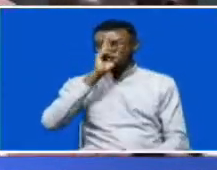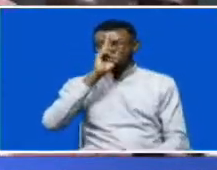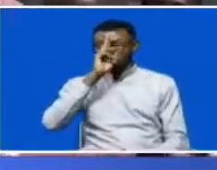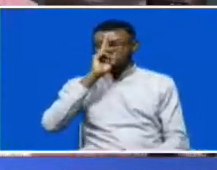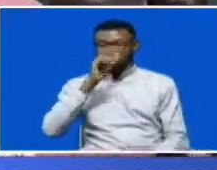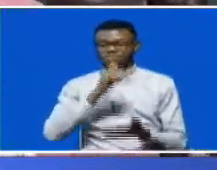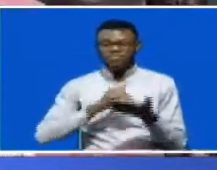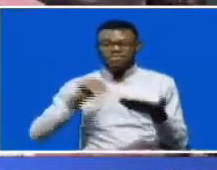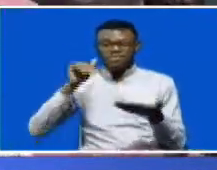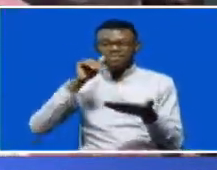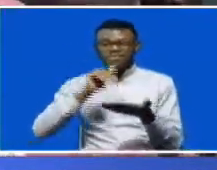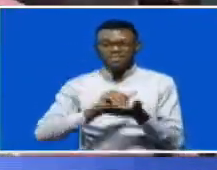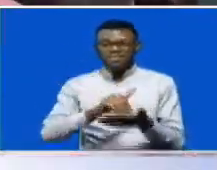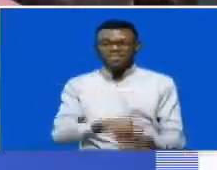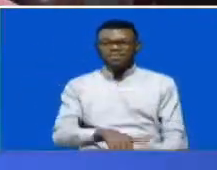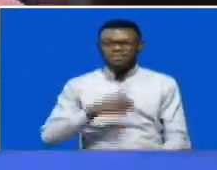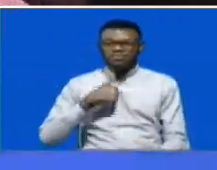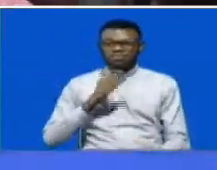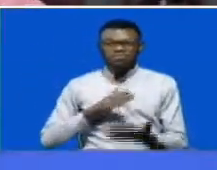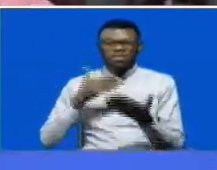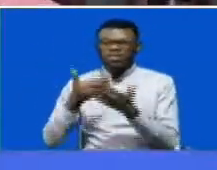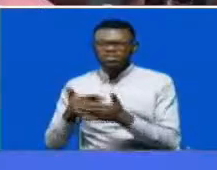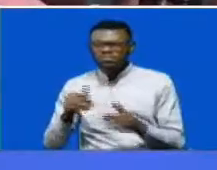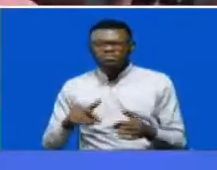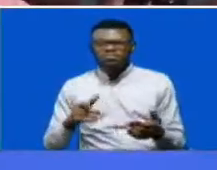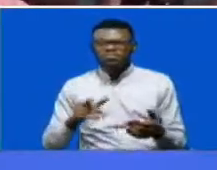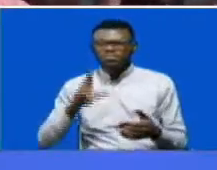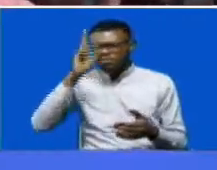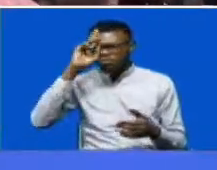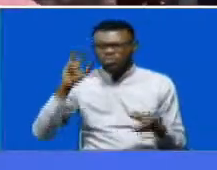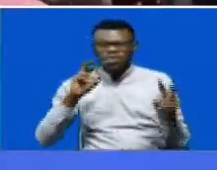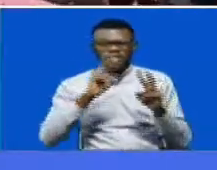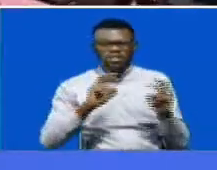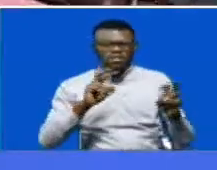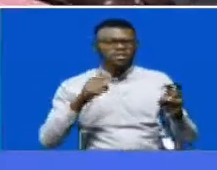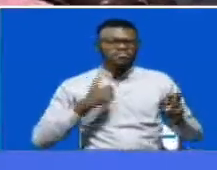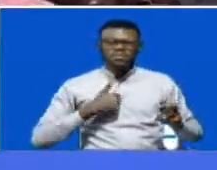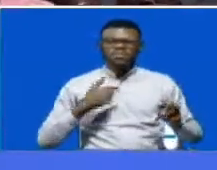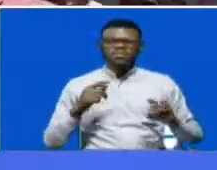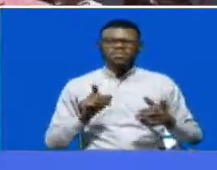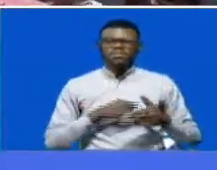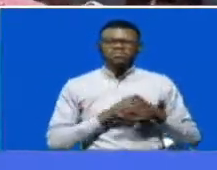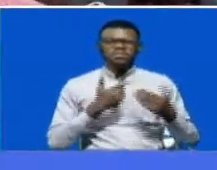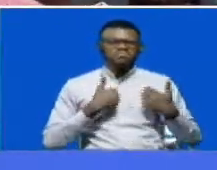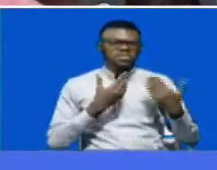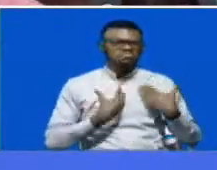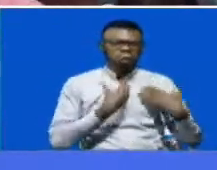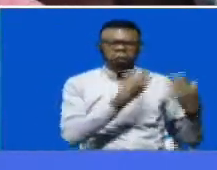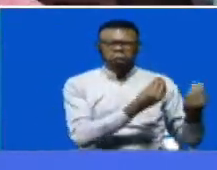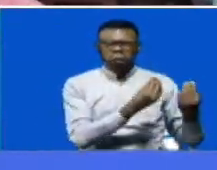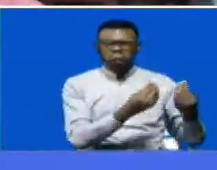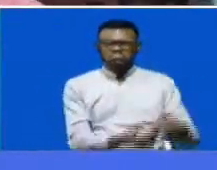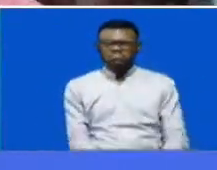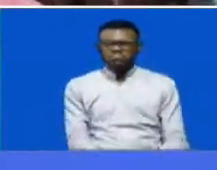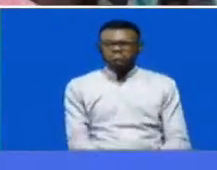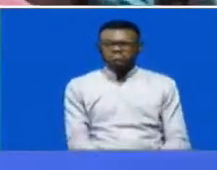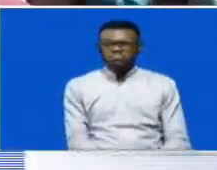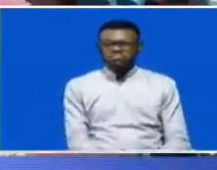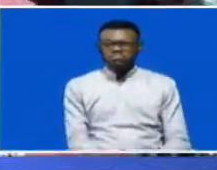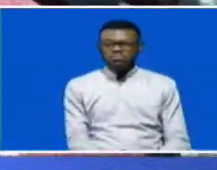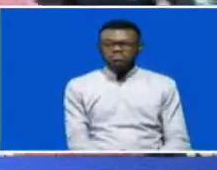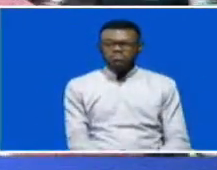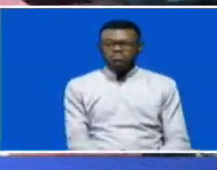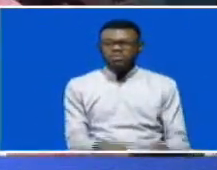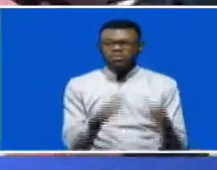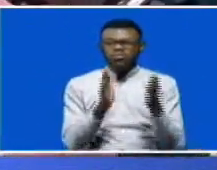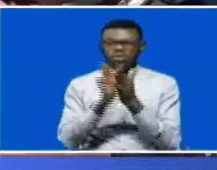Matanga, nimeambiwa ninatafutwa, and then I had to leave, you know, in the company